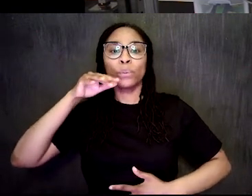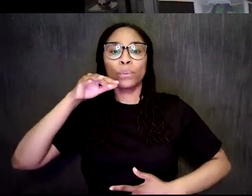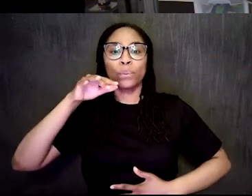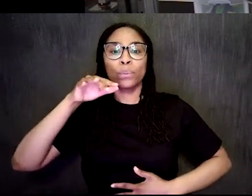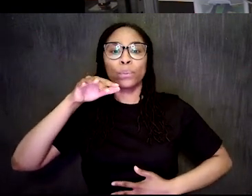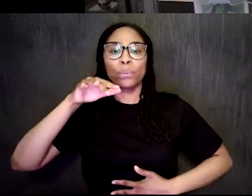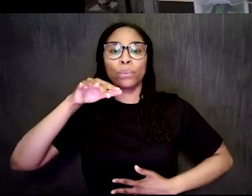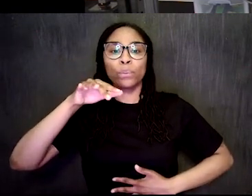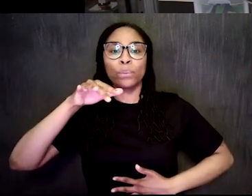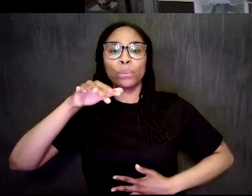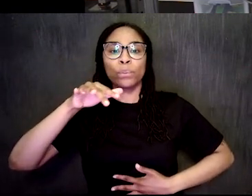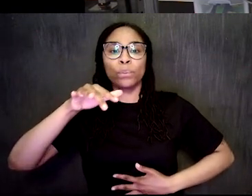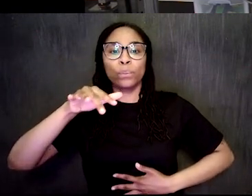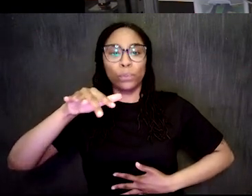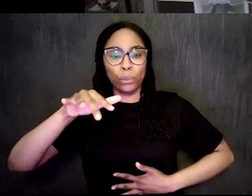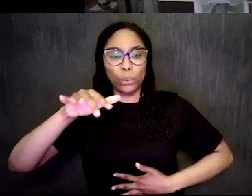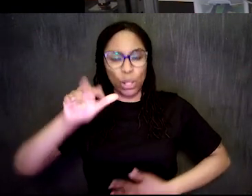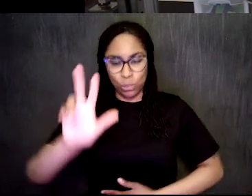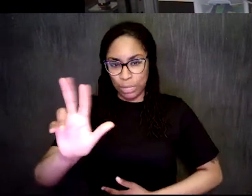Out.